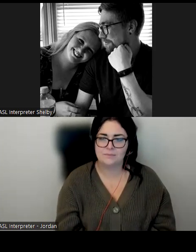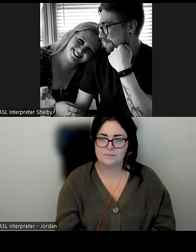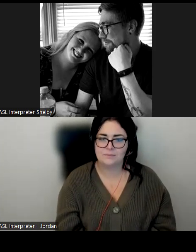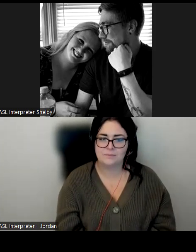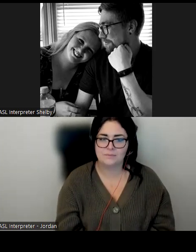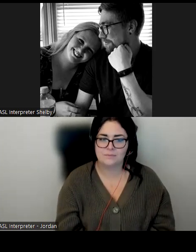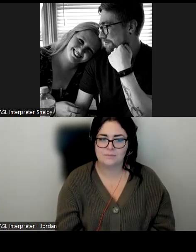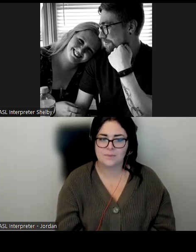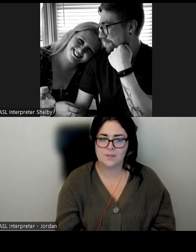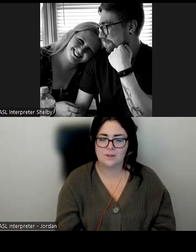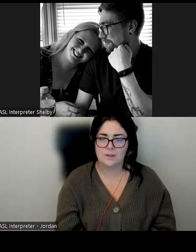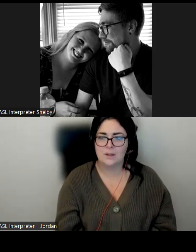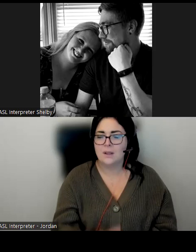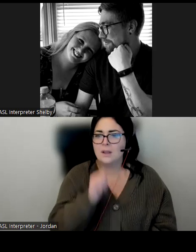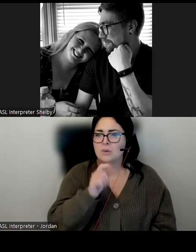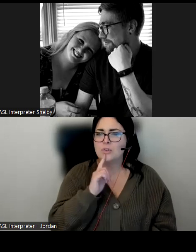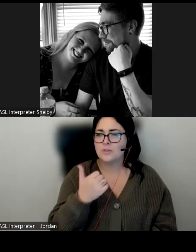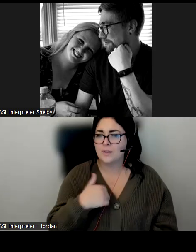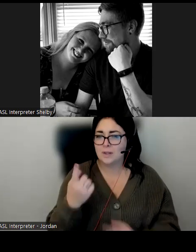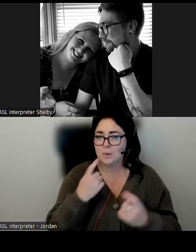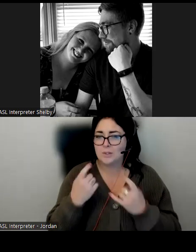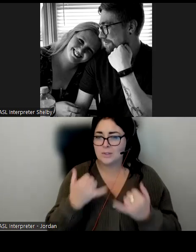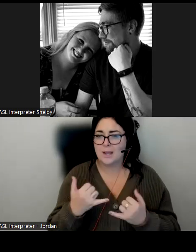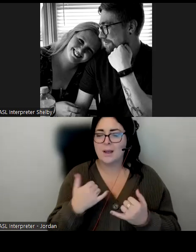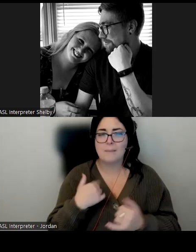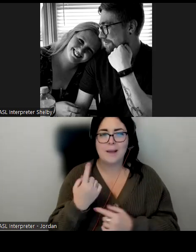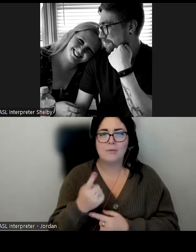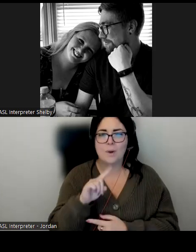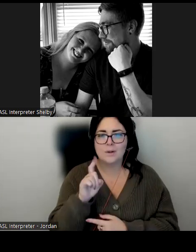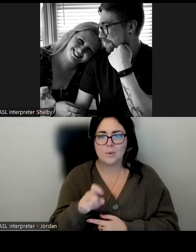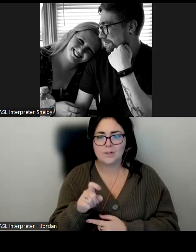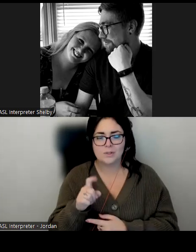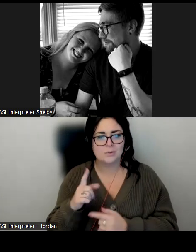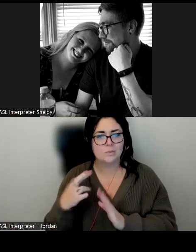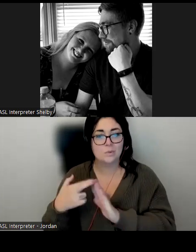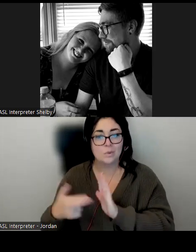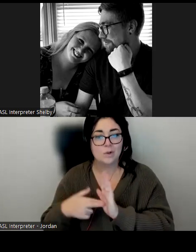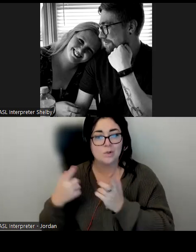ask. However, I do have some question that I would like to read out that was asked during registration.